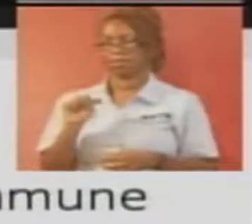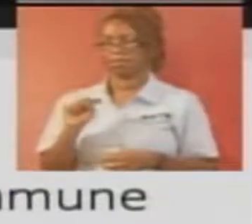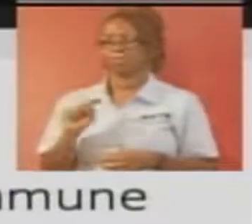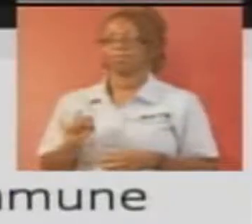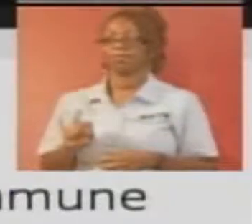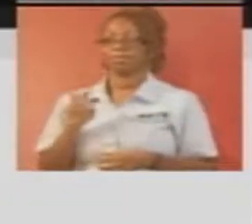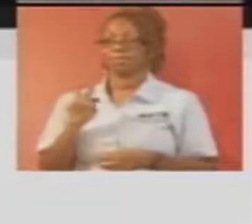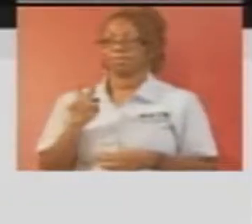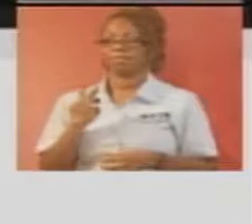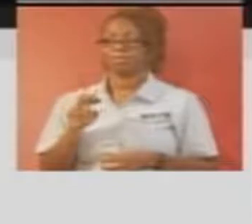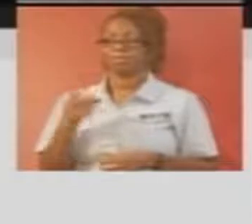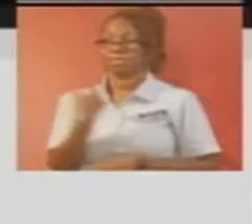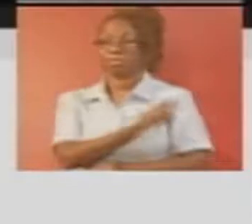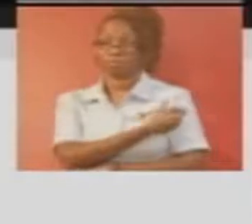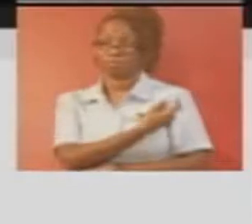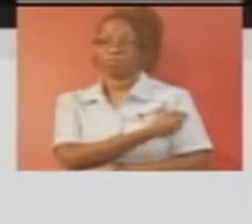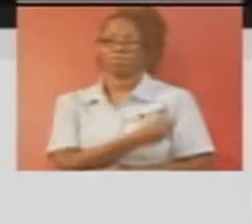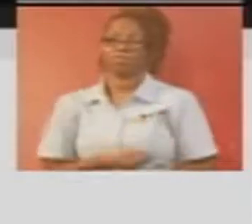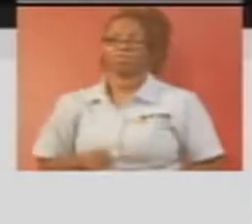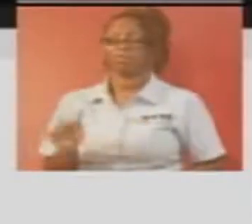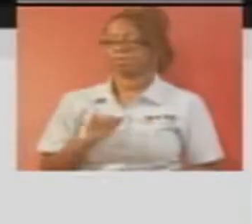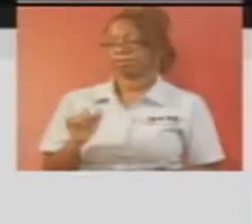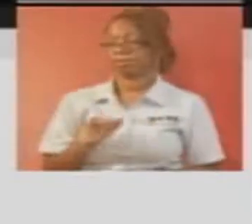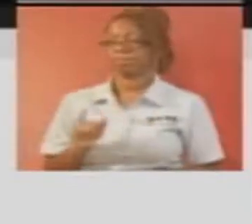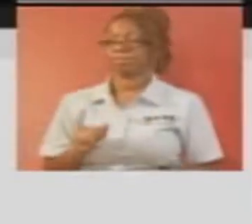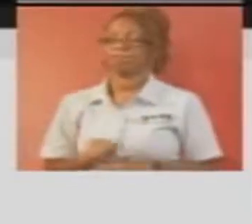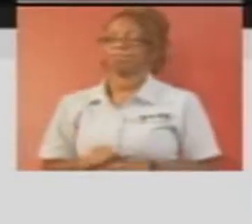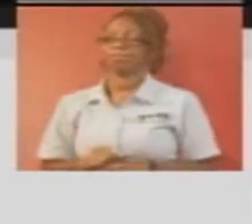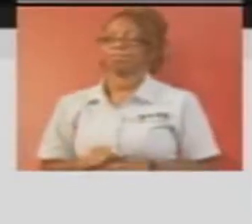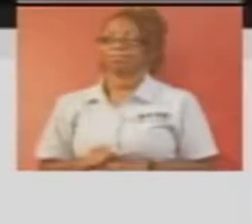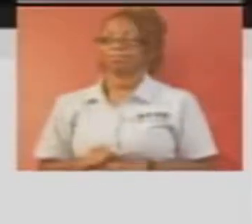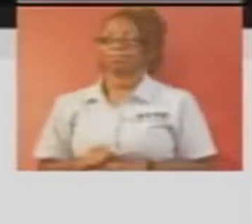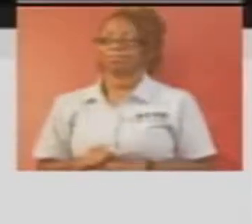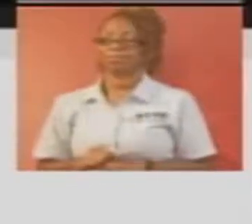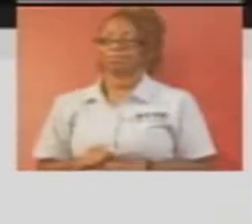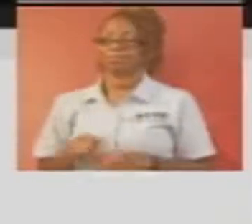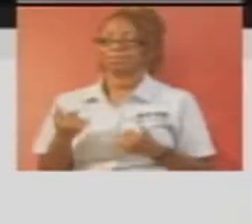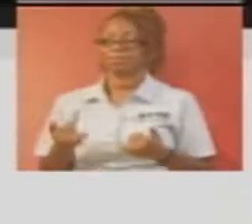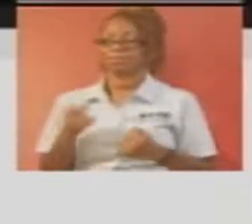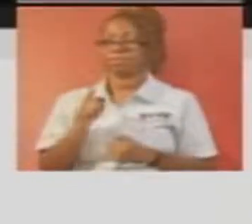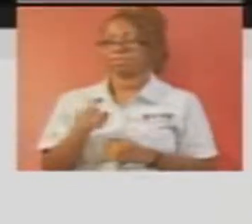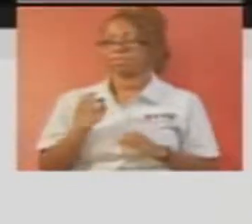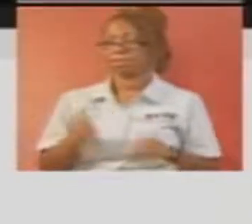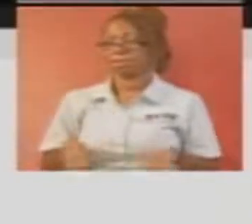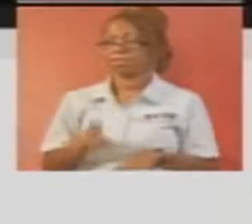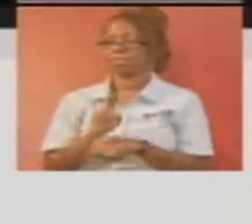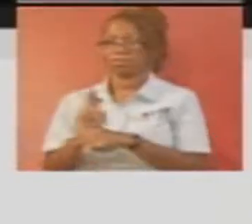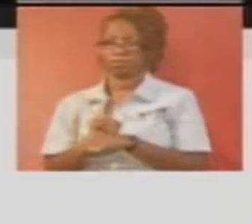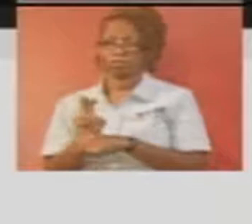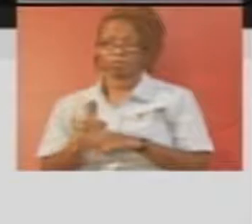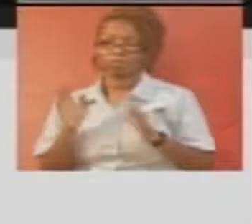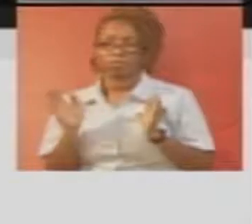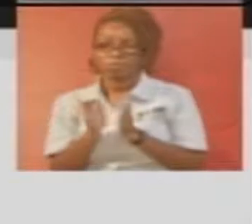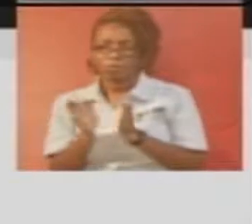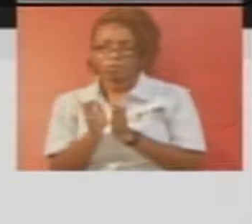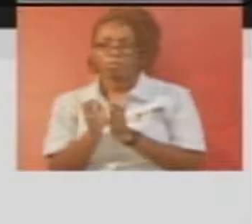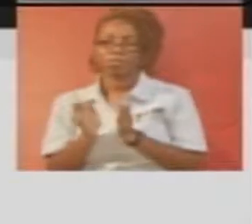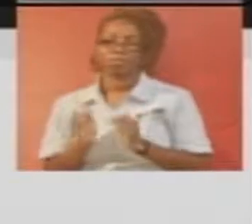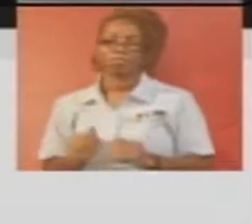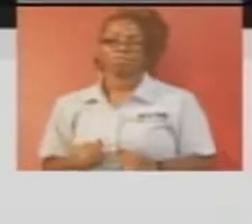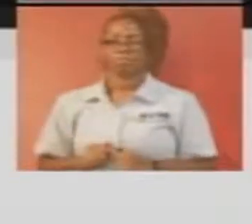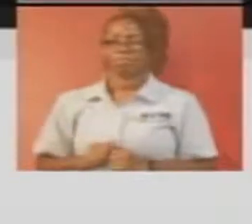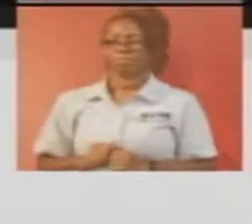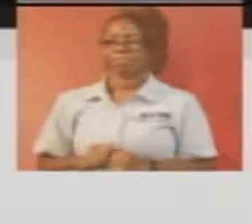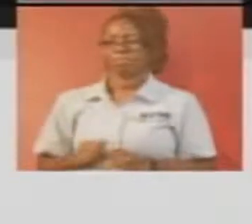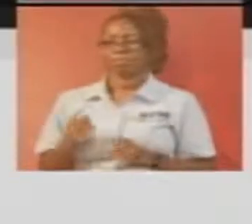slide, you can use just a small part of the genetic material from the disease-causing virus, not the